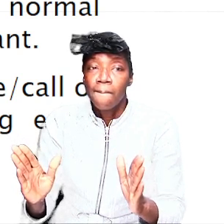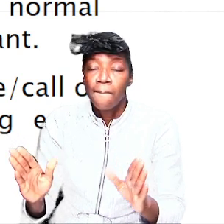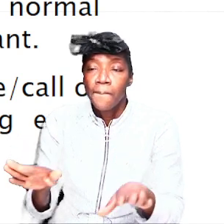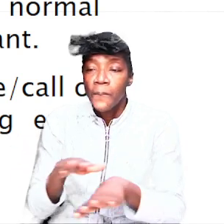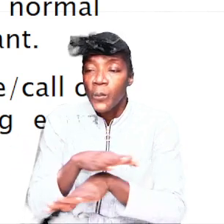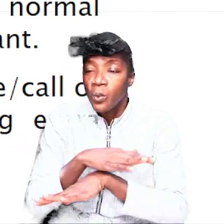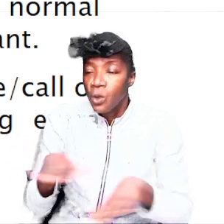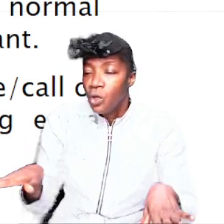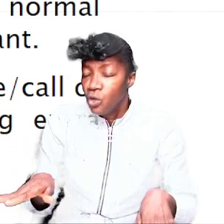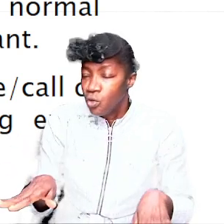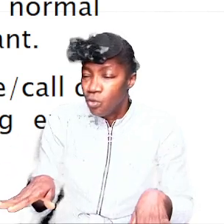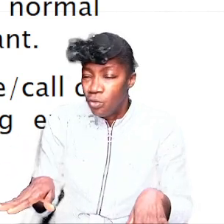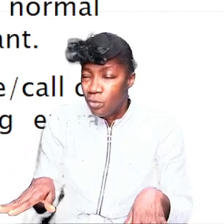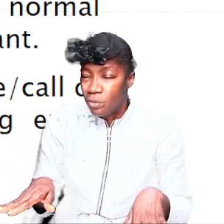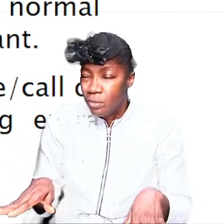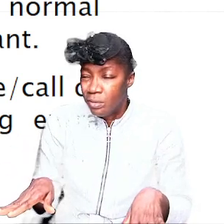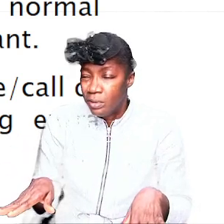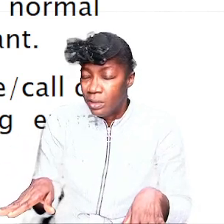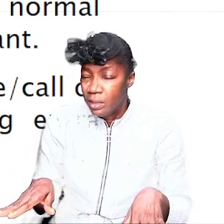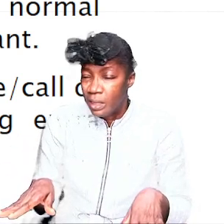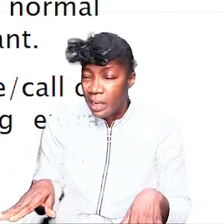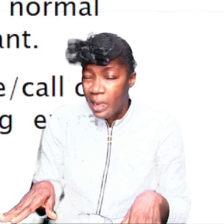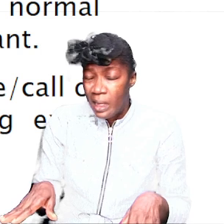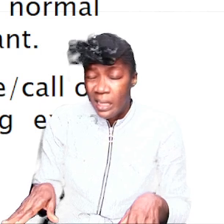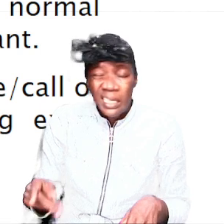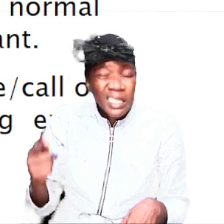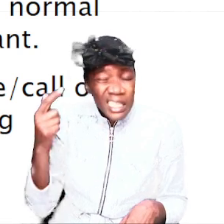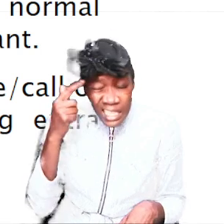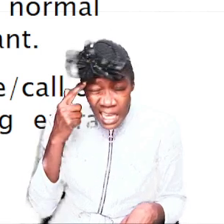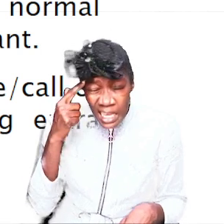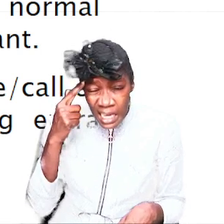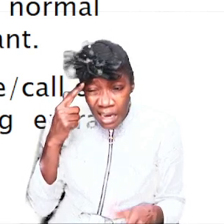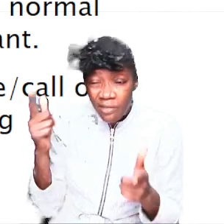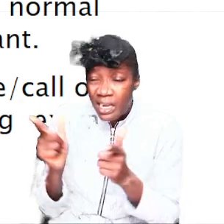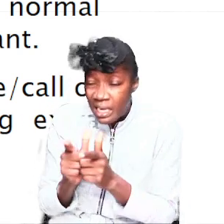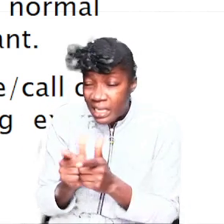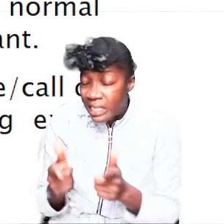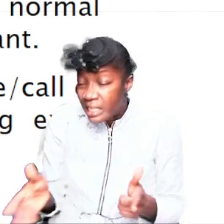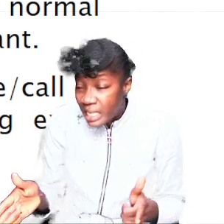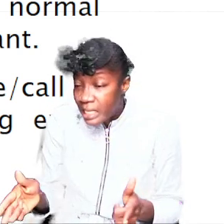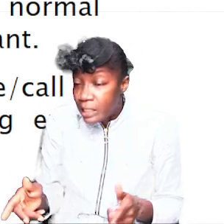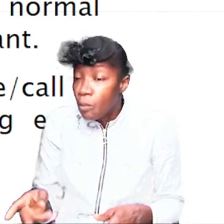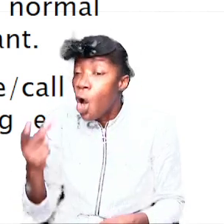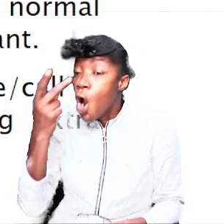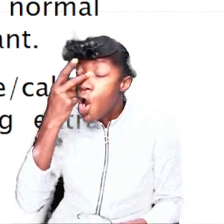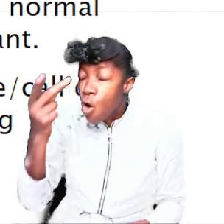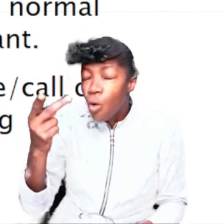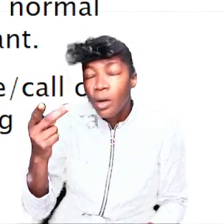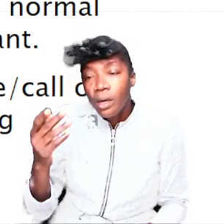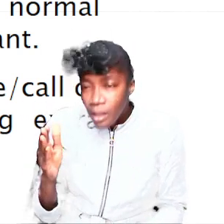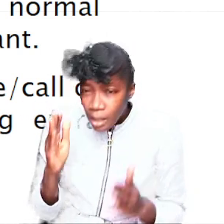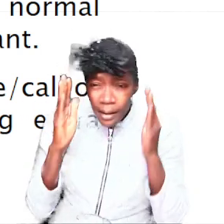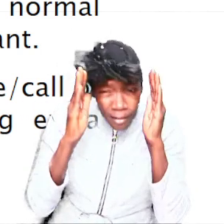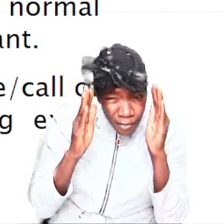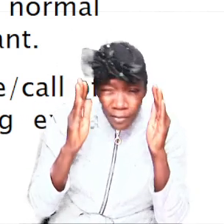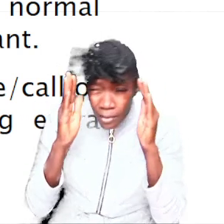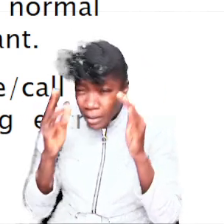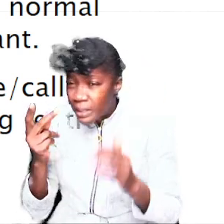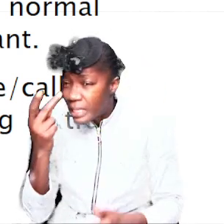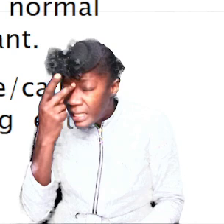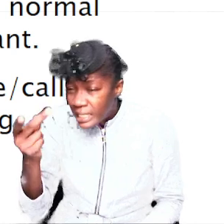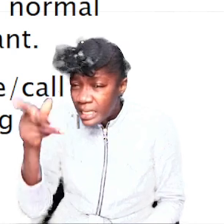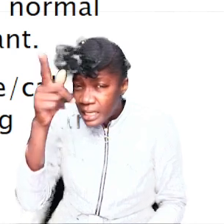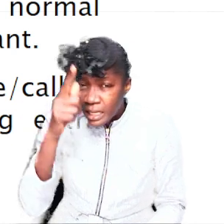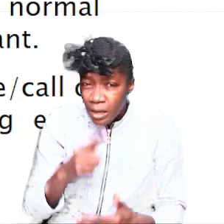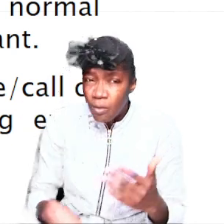don't take stock of the things that we consider simple, you know, but let us just look at them, observe them, and see what God is